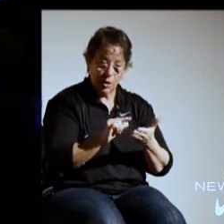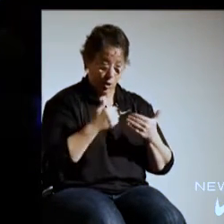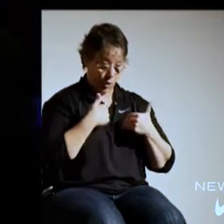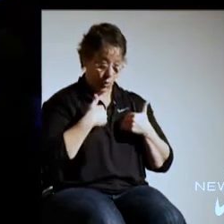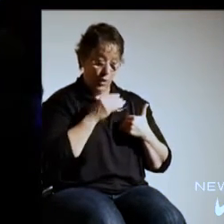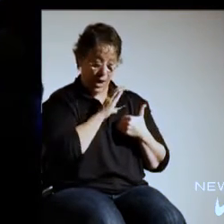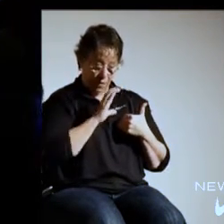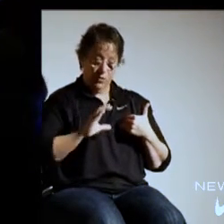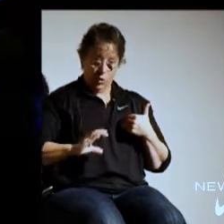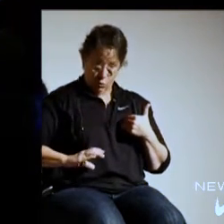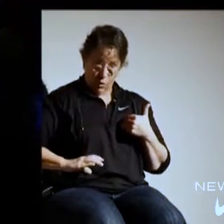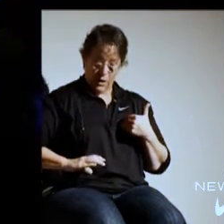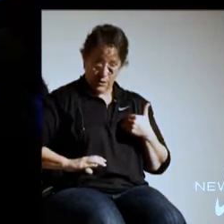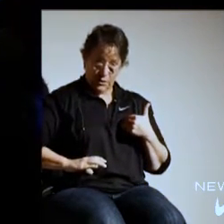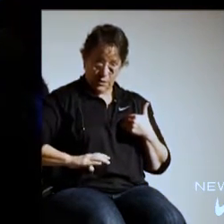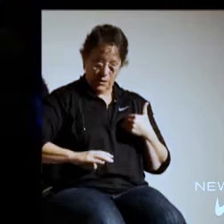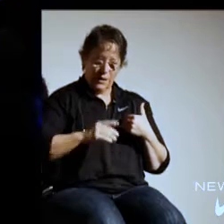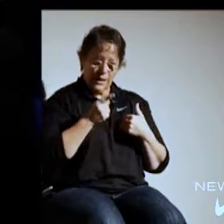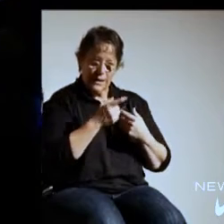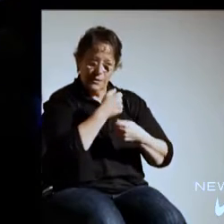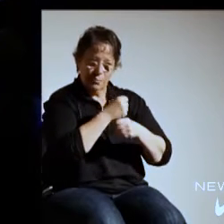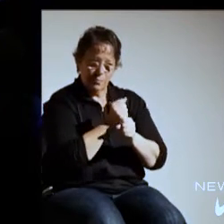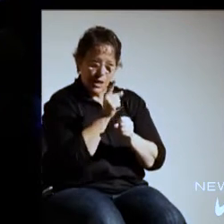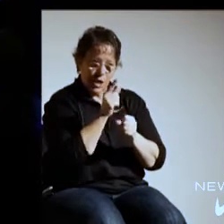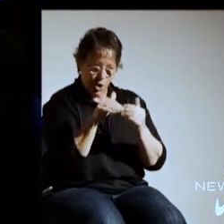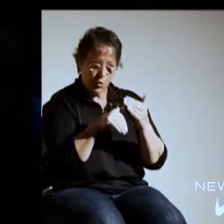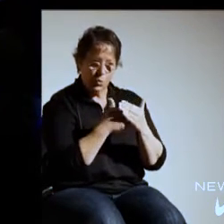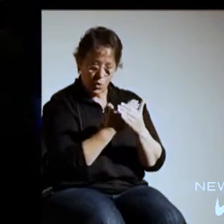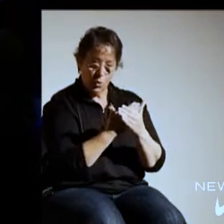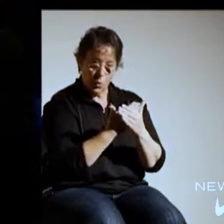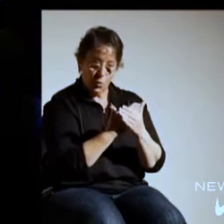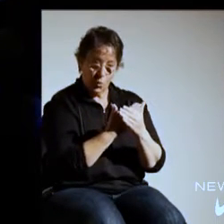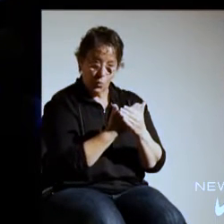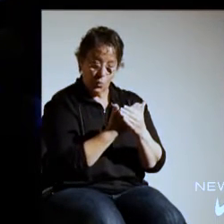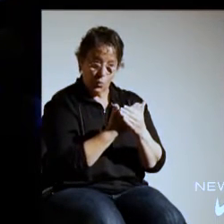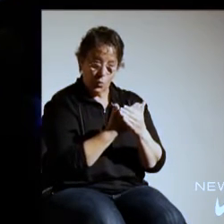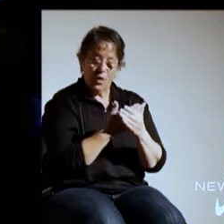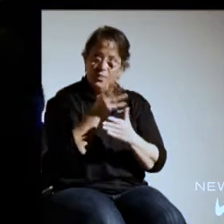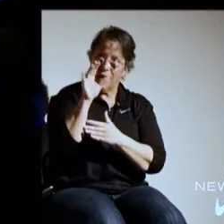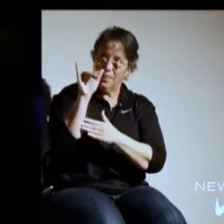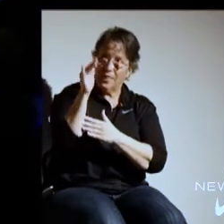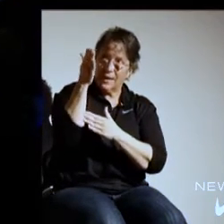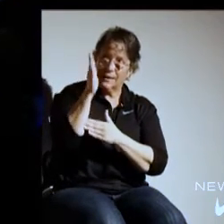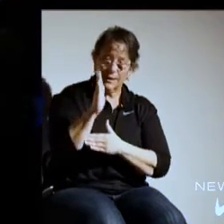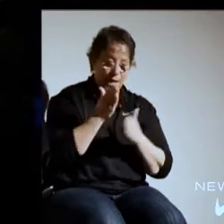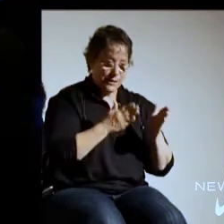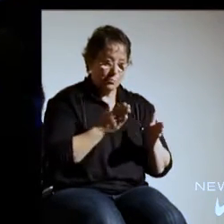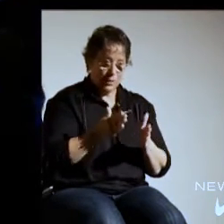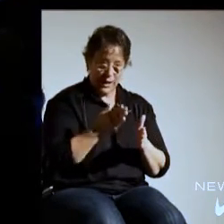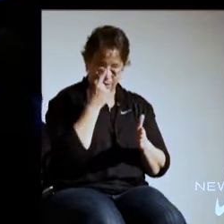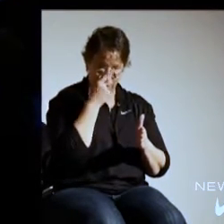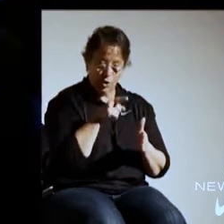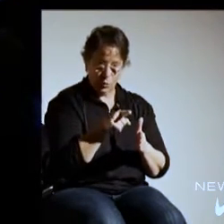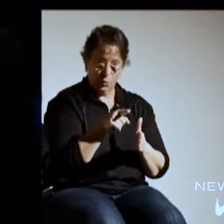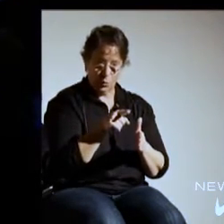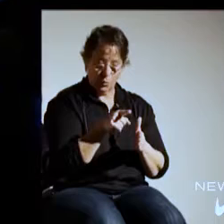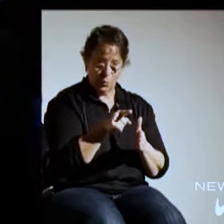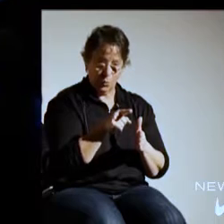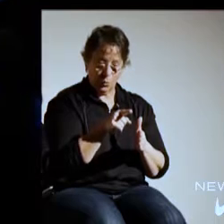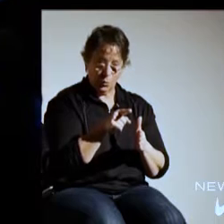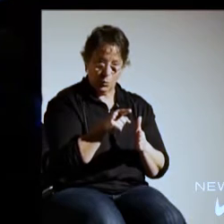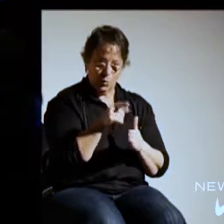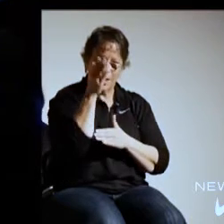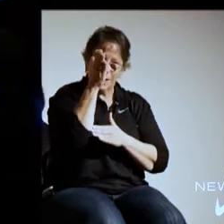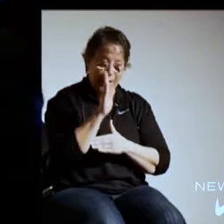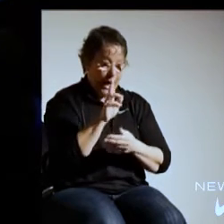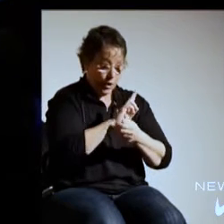Christ making you new, then this is God's plan for you. Again, God uses people who